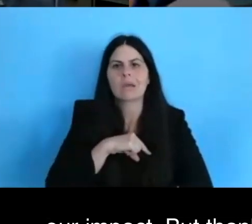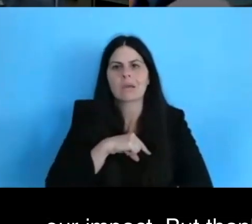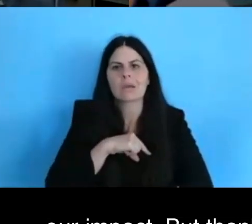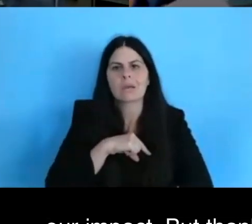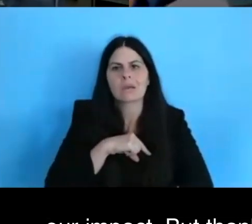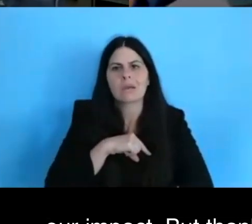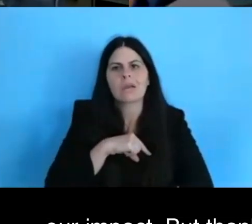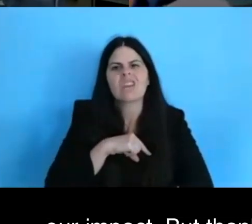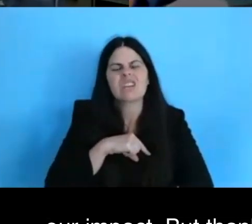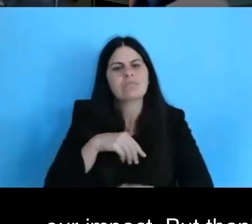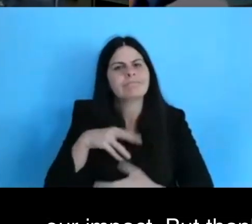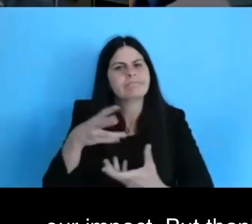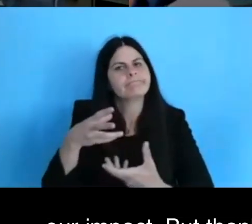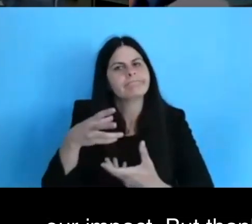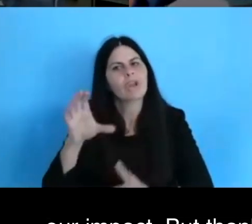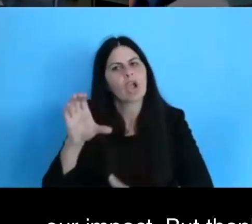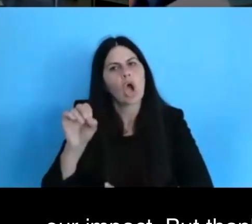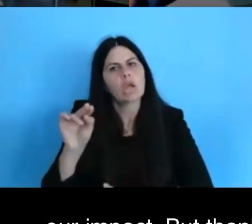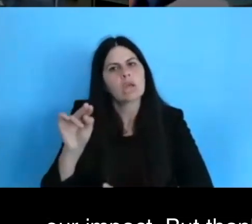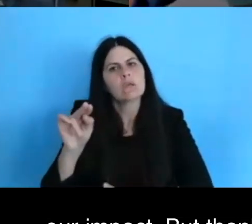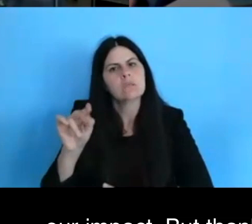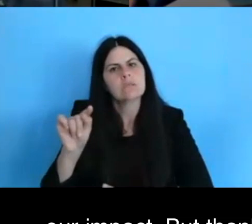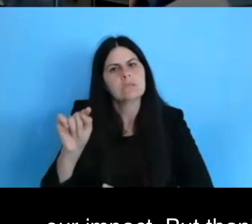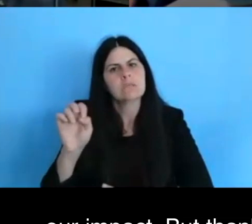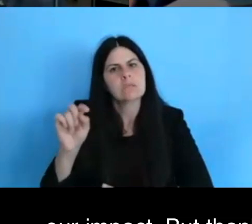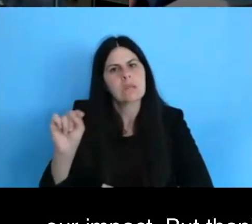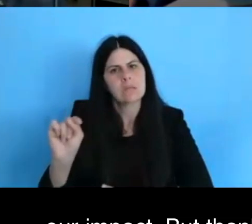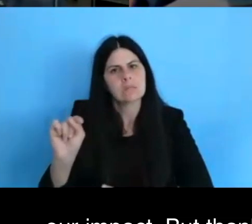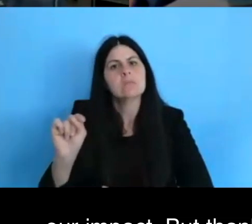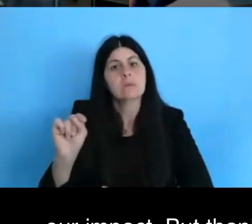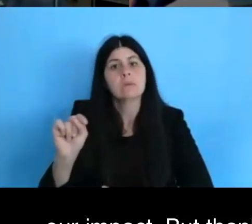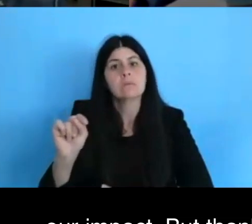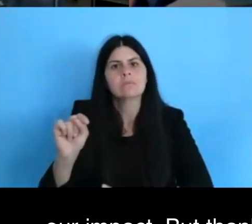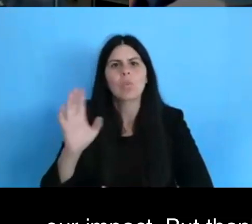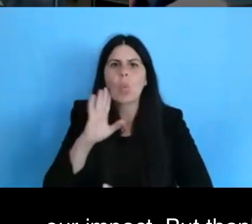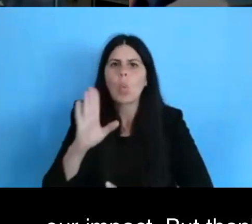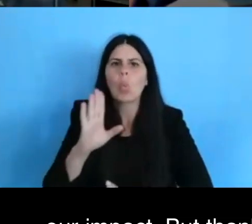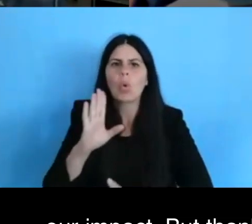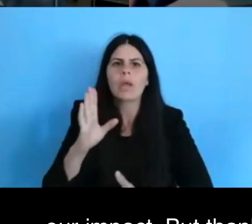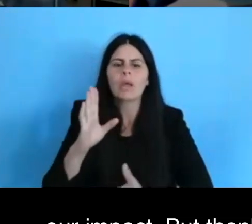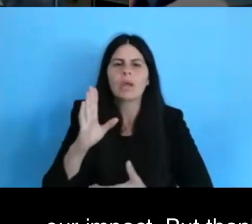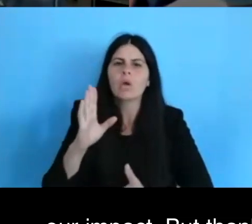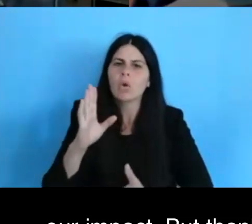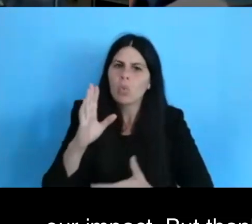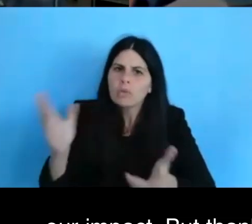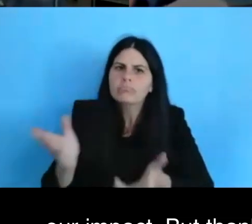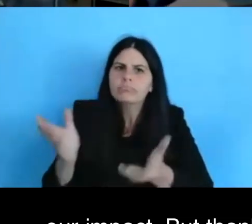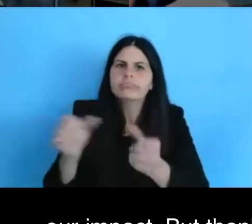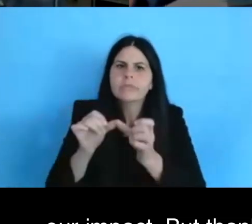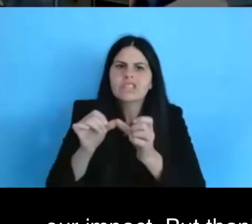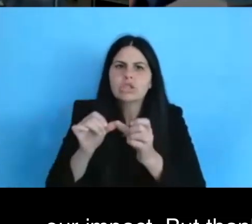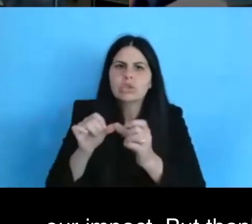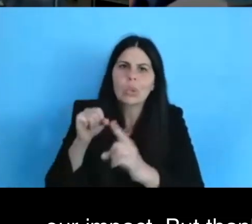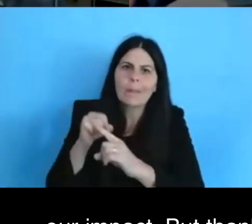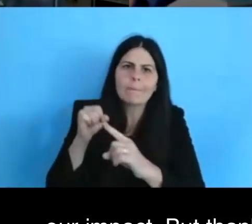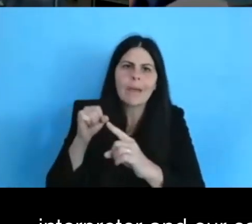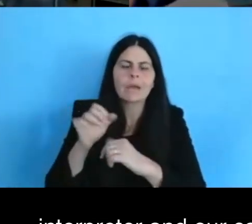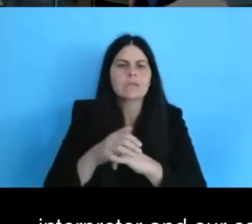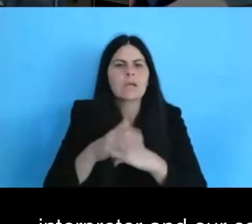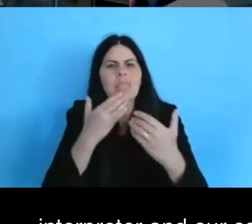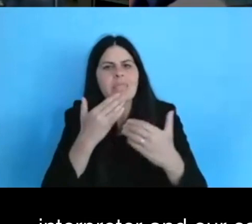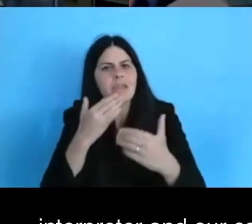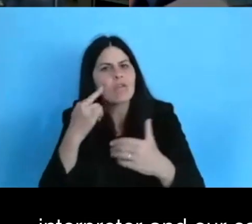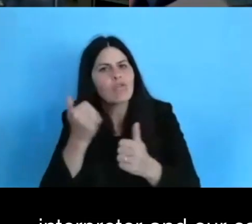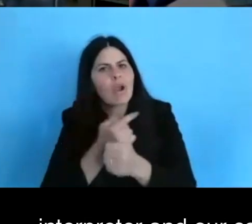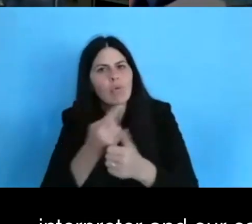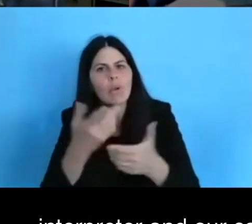our impact. But thank you so much for joining us today. Thank you to our panel. Thank you to our